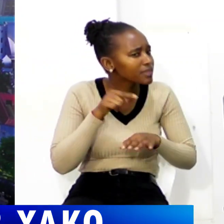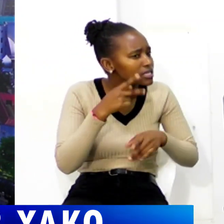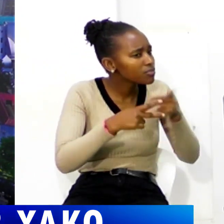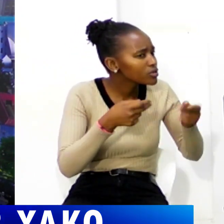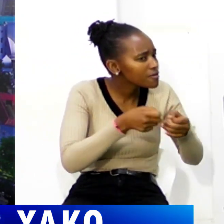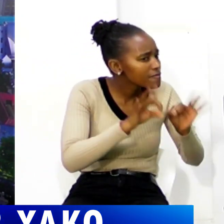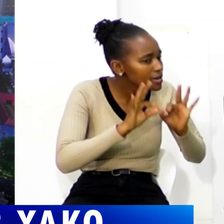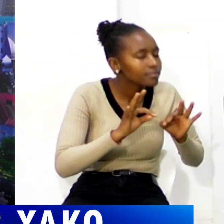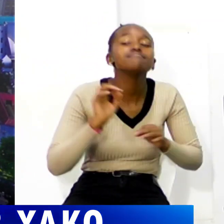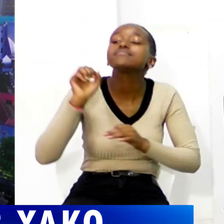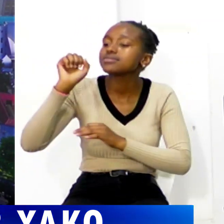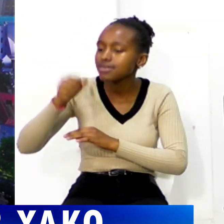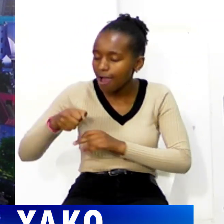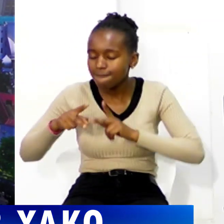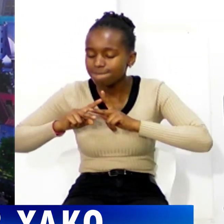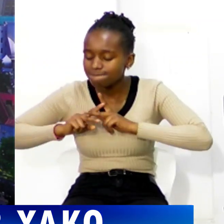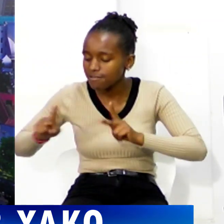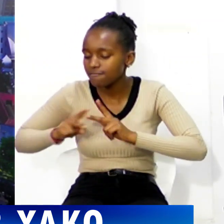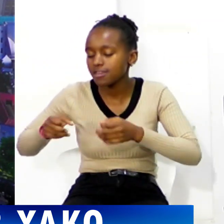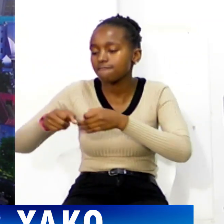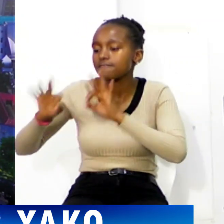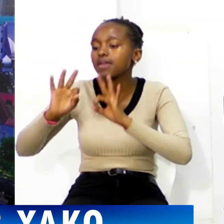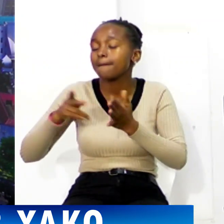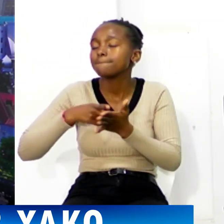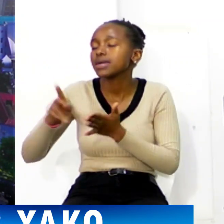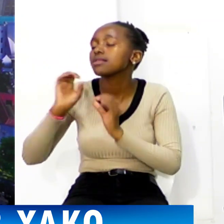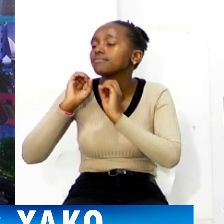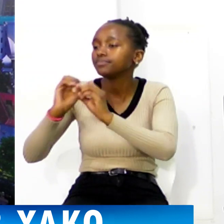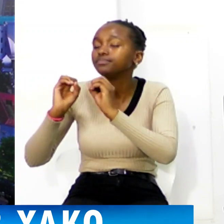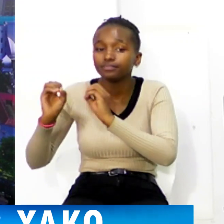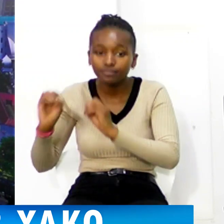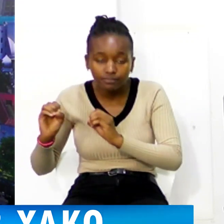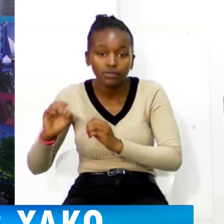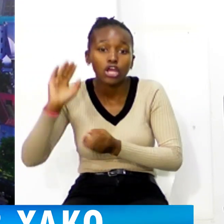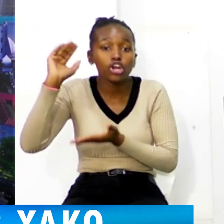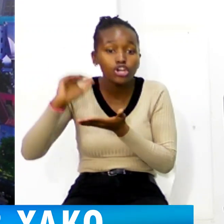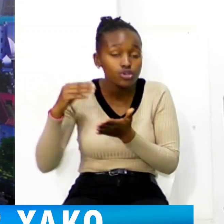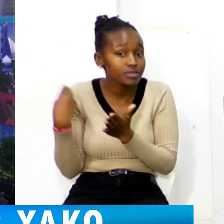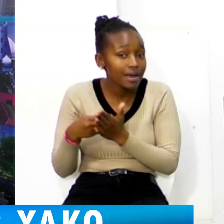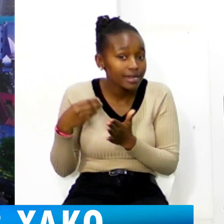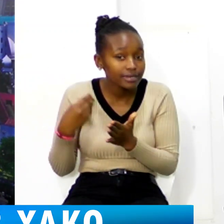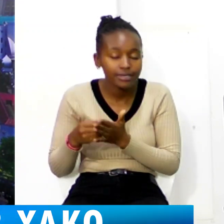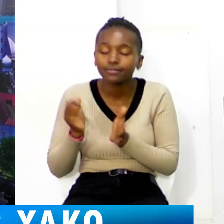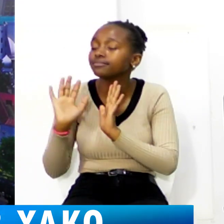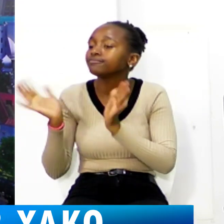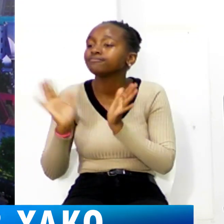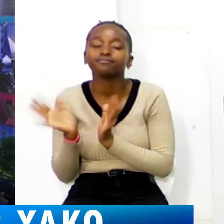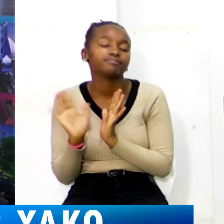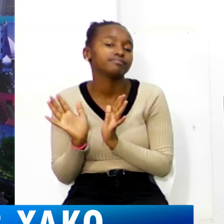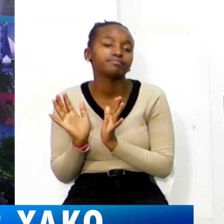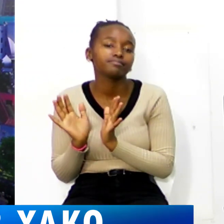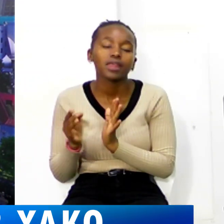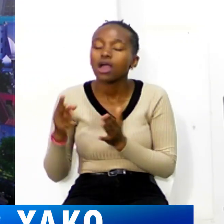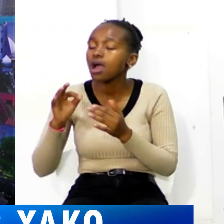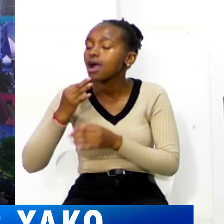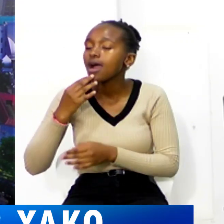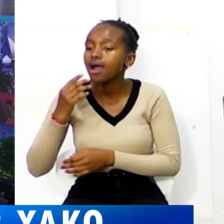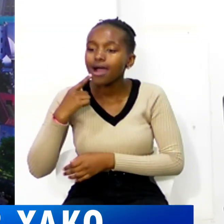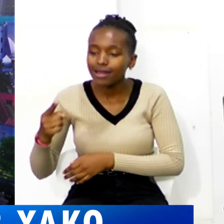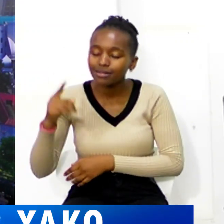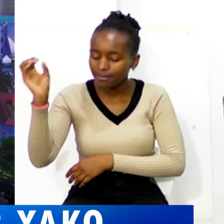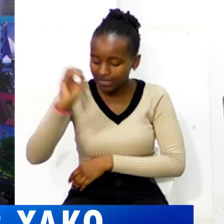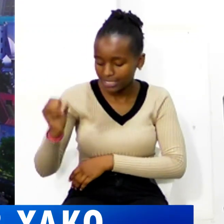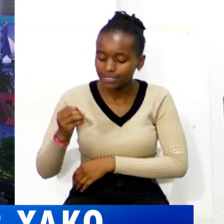The process is free. Okay. No payment. No deduction even from your units. It's 100% free.